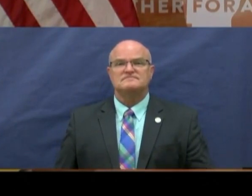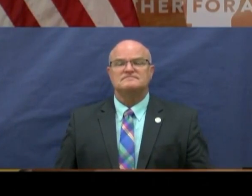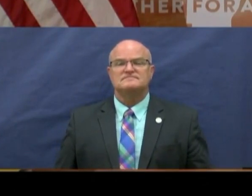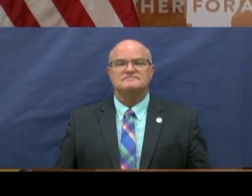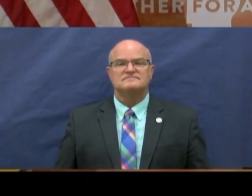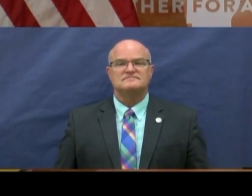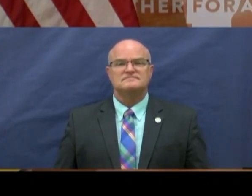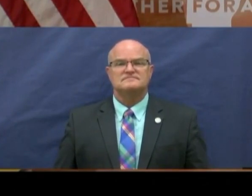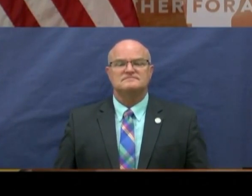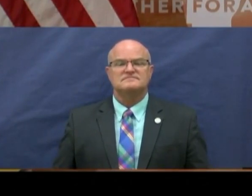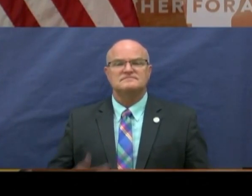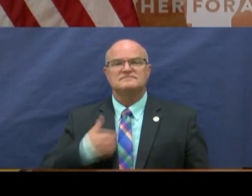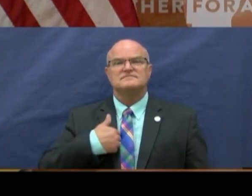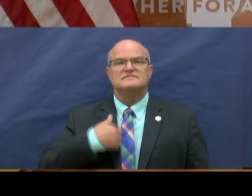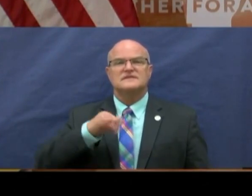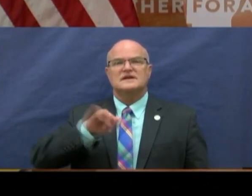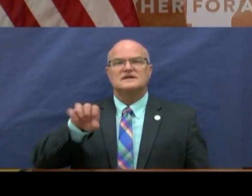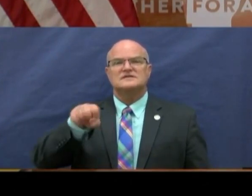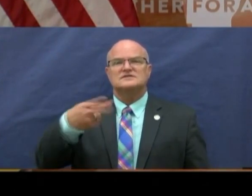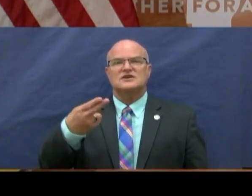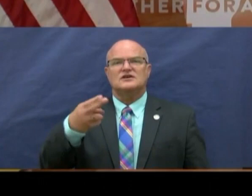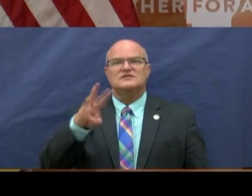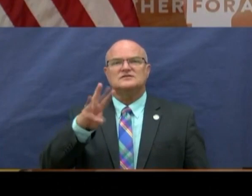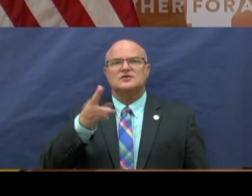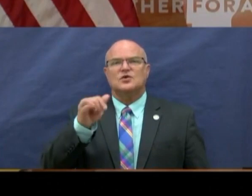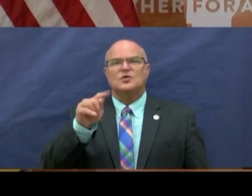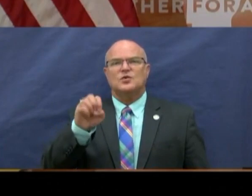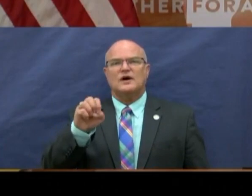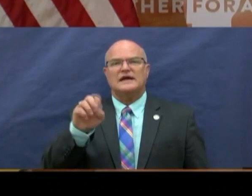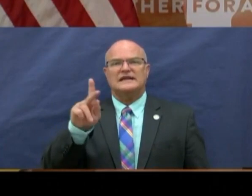Hi, Governor. This is Josh White at KAIT.